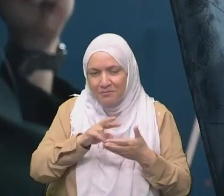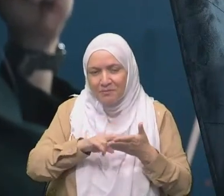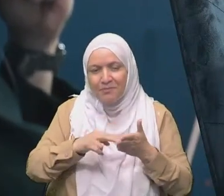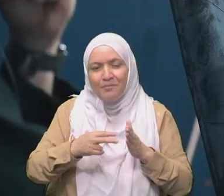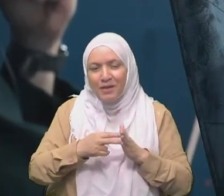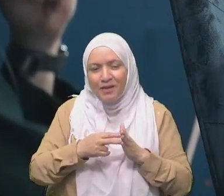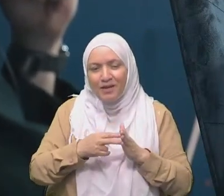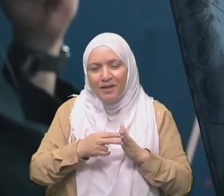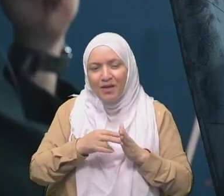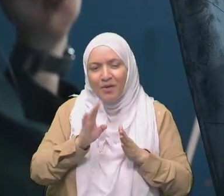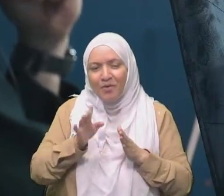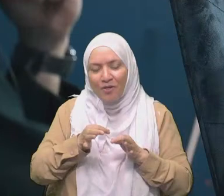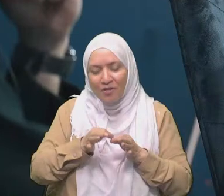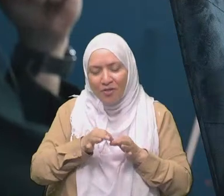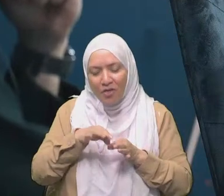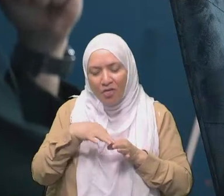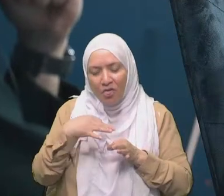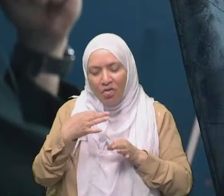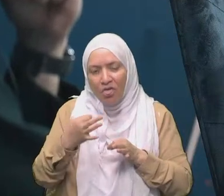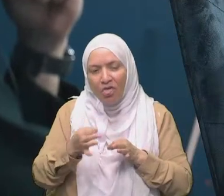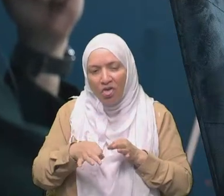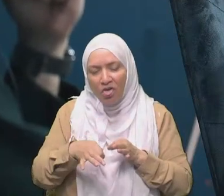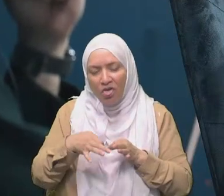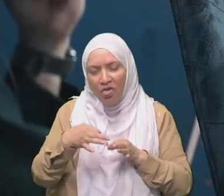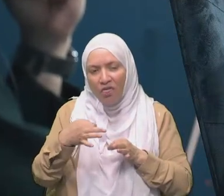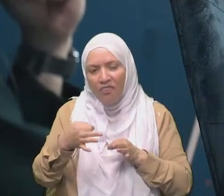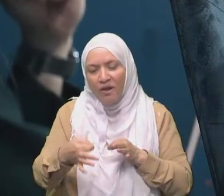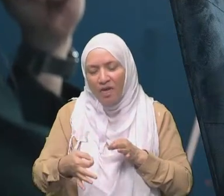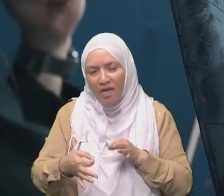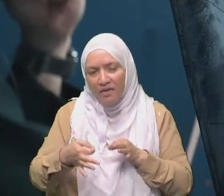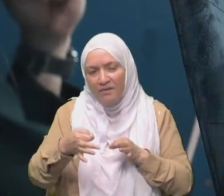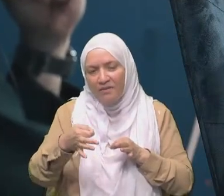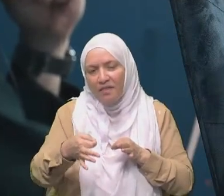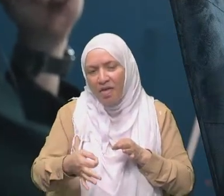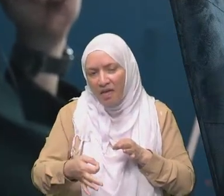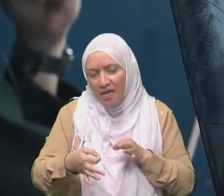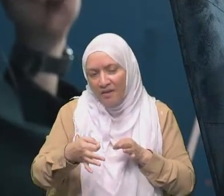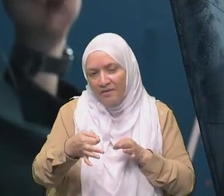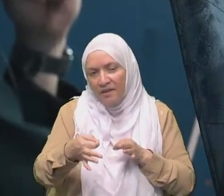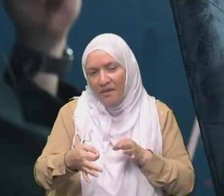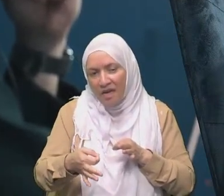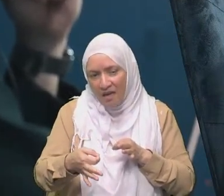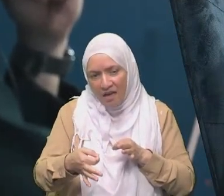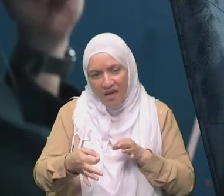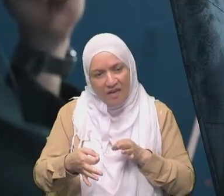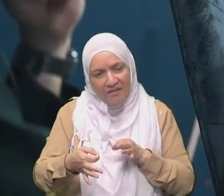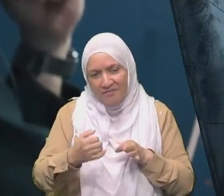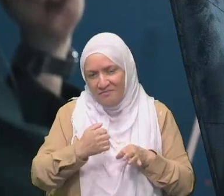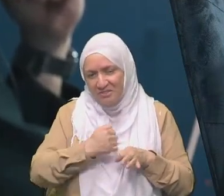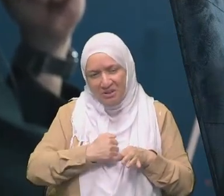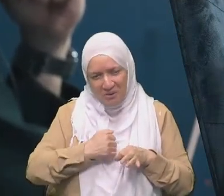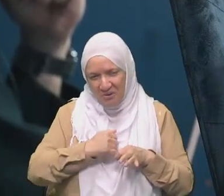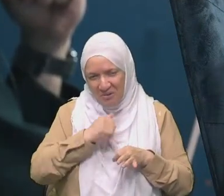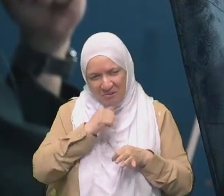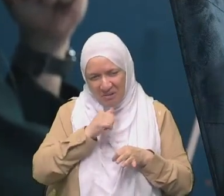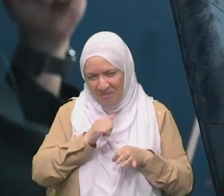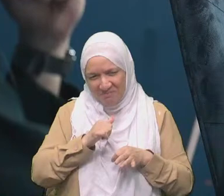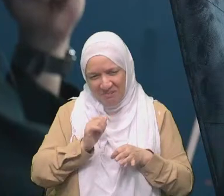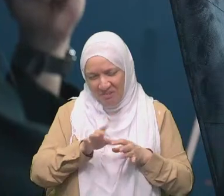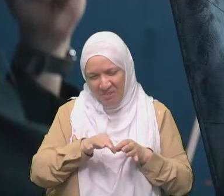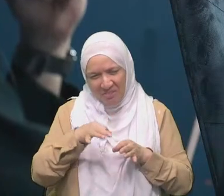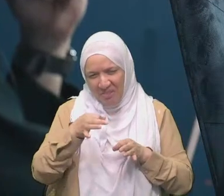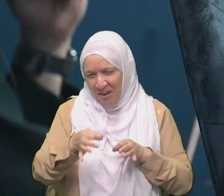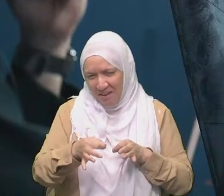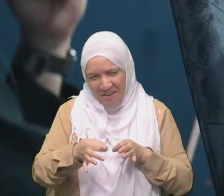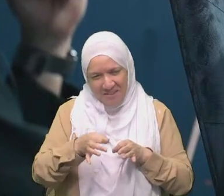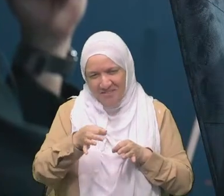tawbah says, not now, I still have maybe more to do. Like, I want to make a collective tawbah to all these things. So we keep pushing the tawbah because I